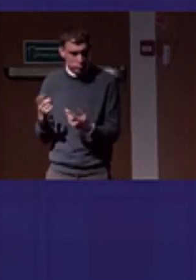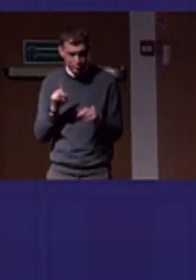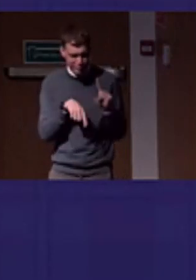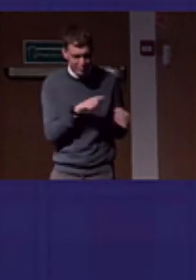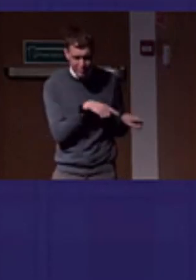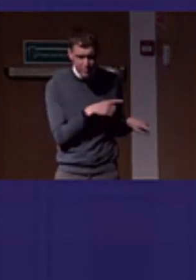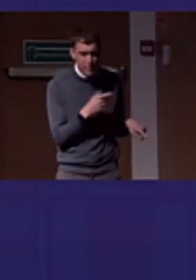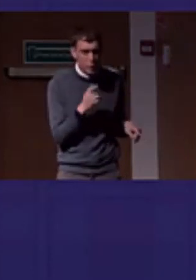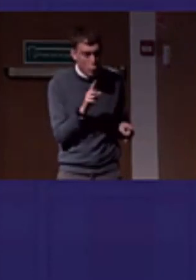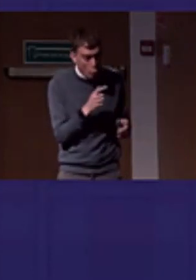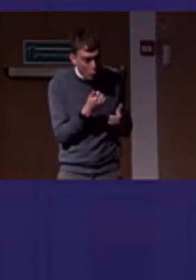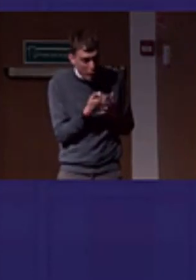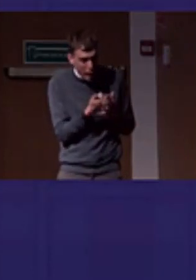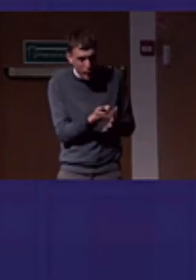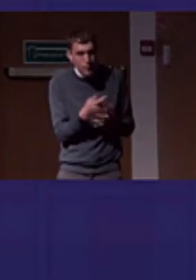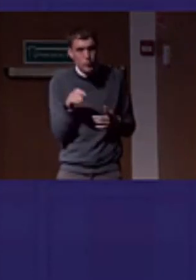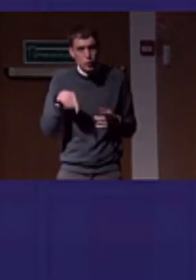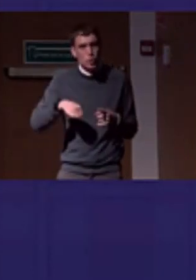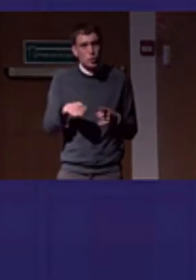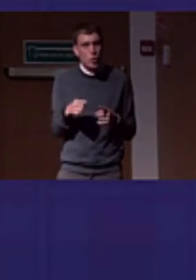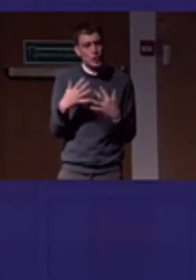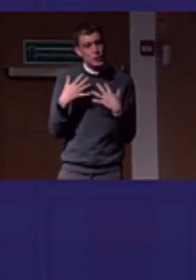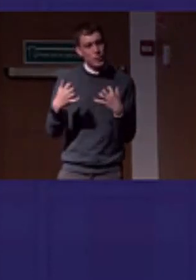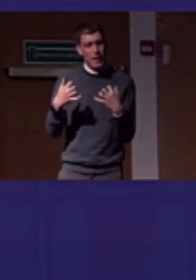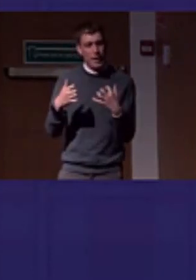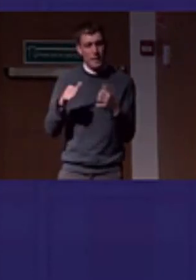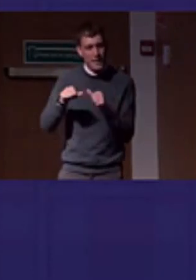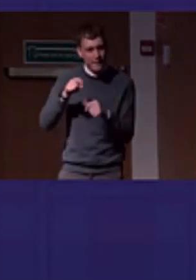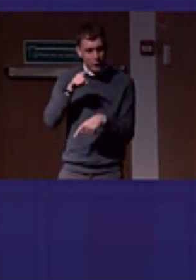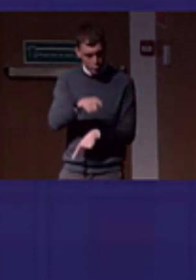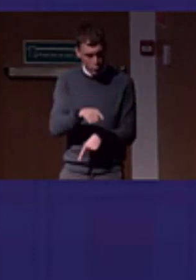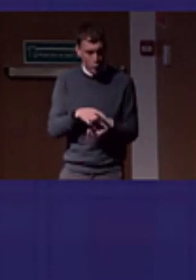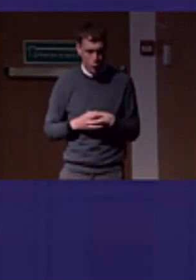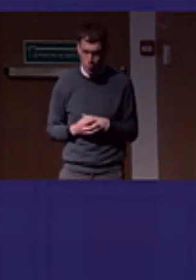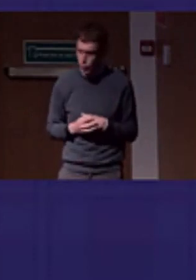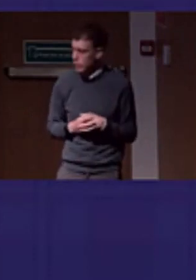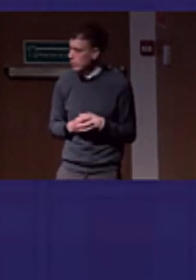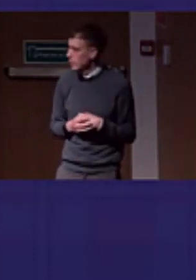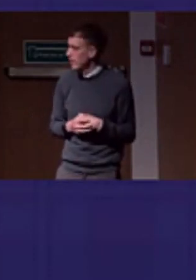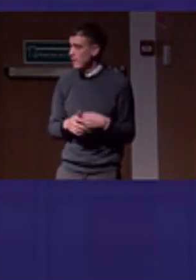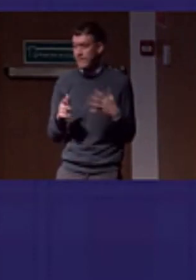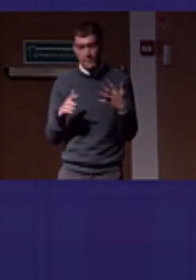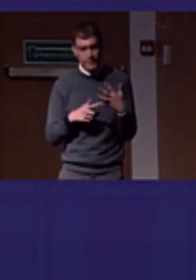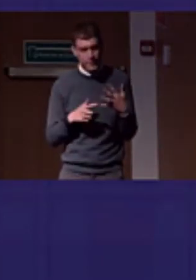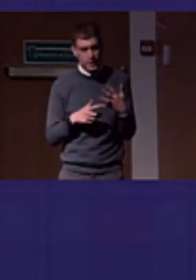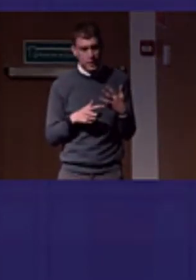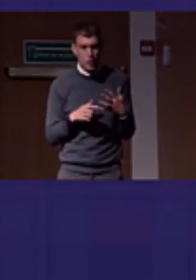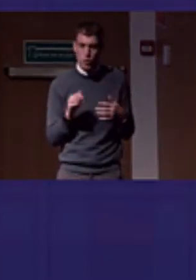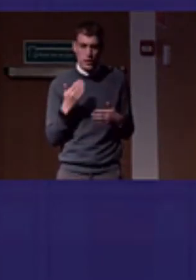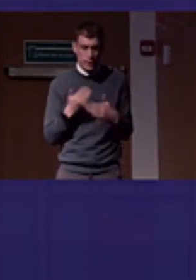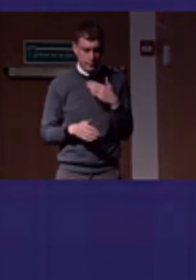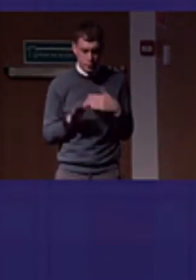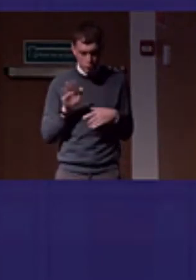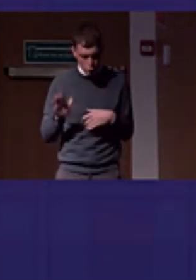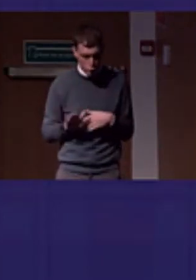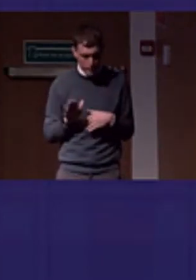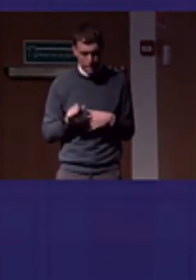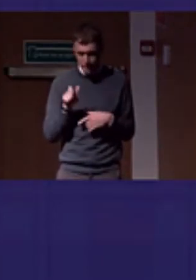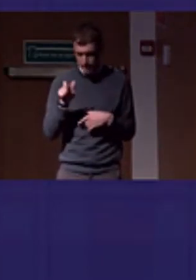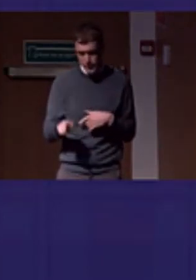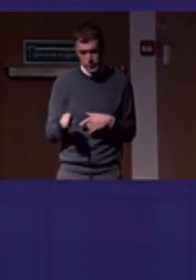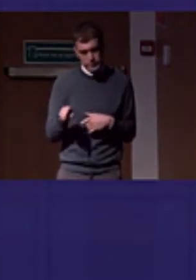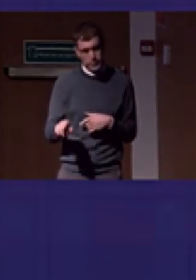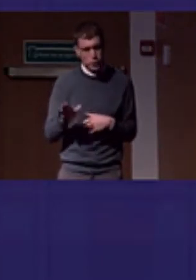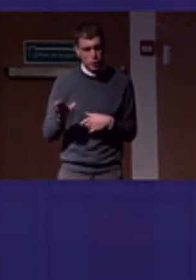What can I do to make Scottish Summit better for you? And fifth, don't shame anyone. Again, back to the point.